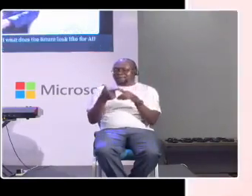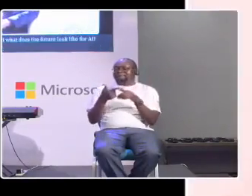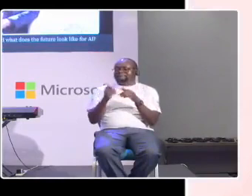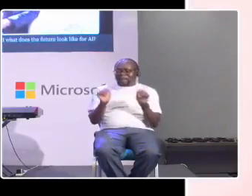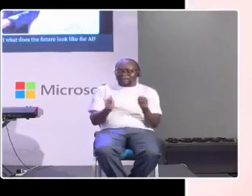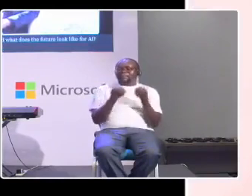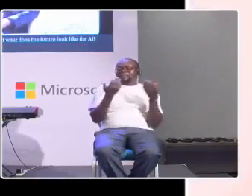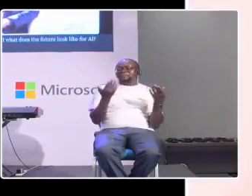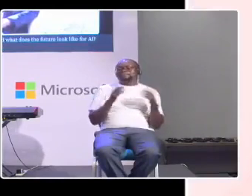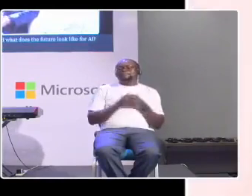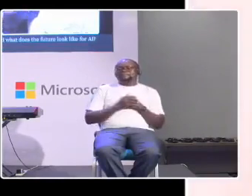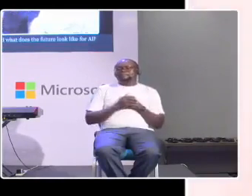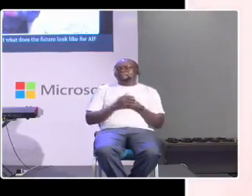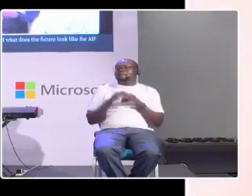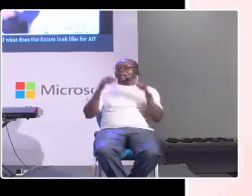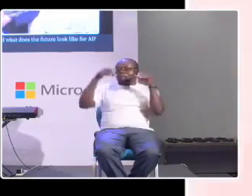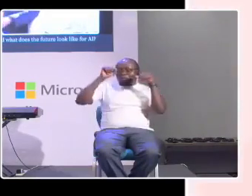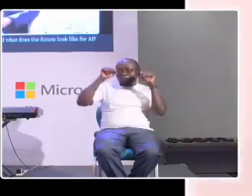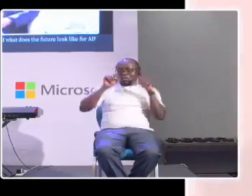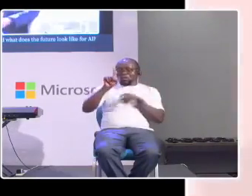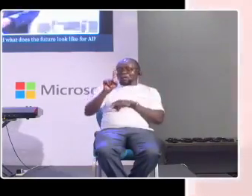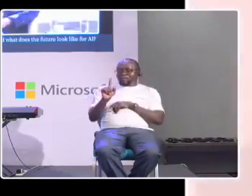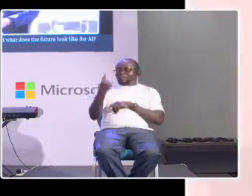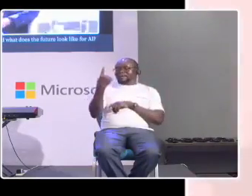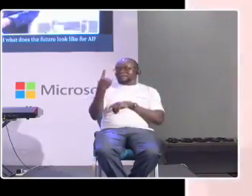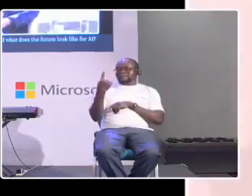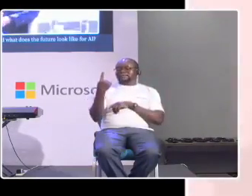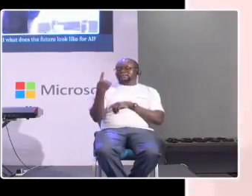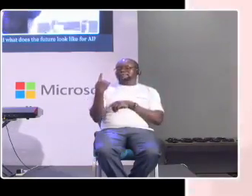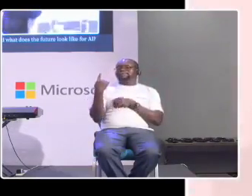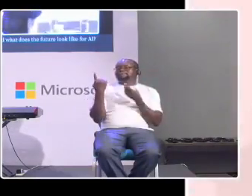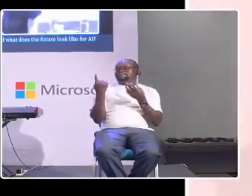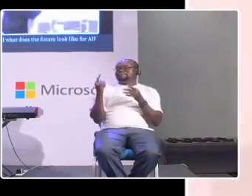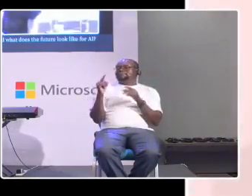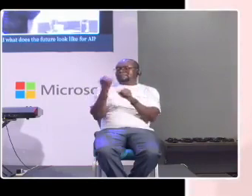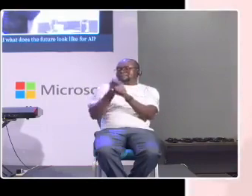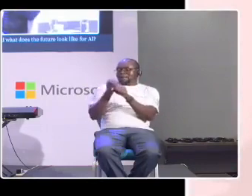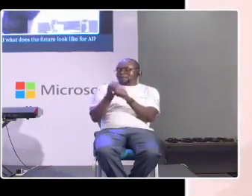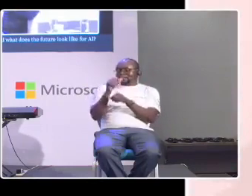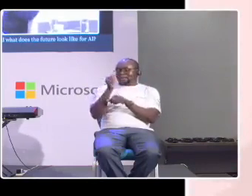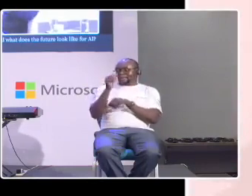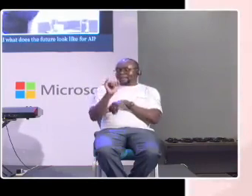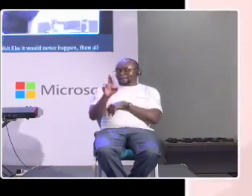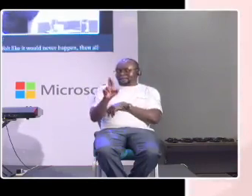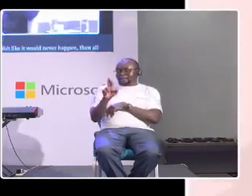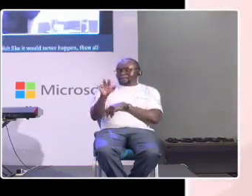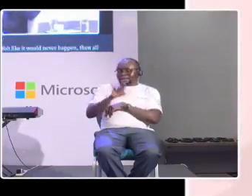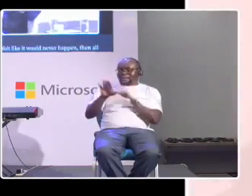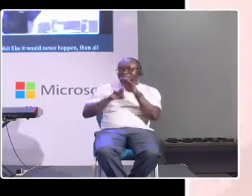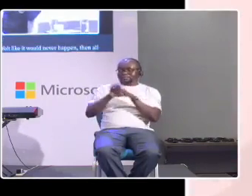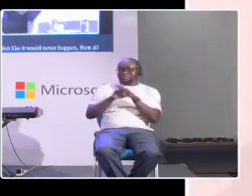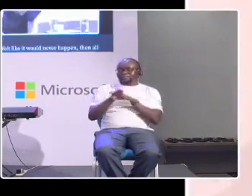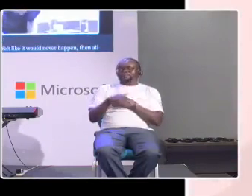did. At Google, one of our first experiments with AI, specifically around accessibility, was